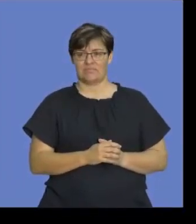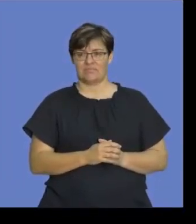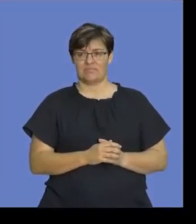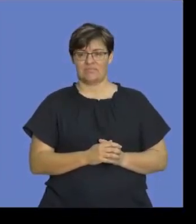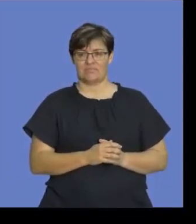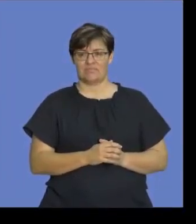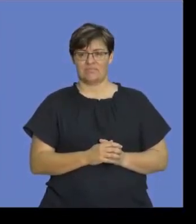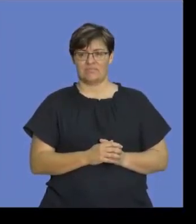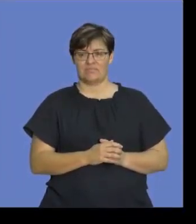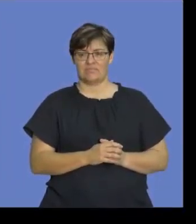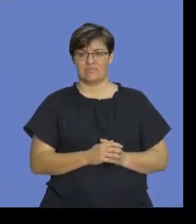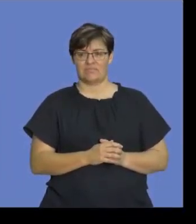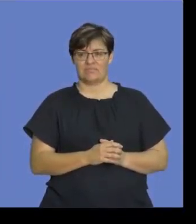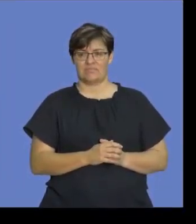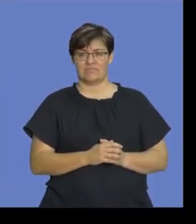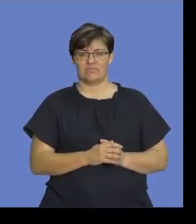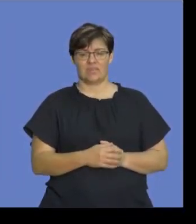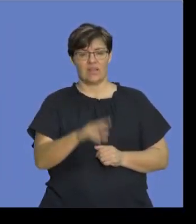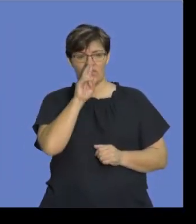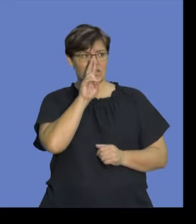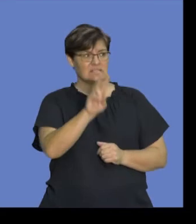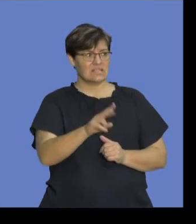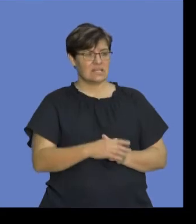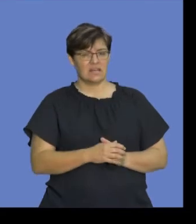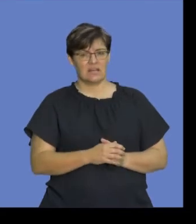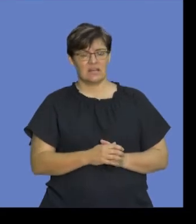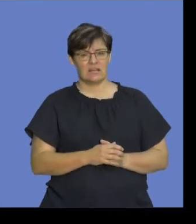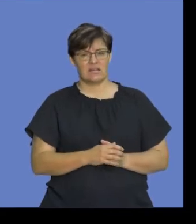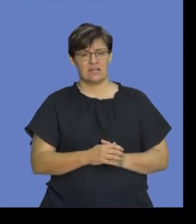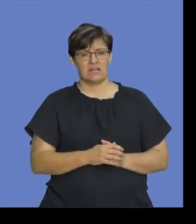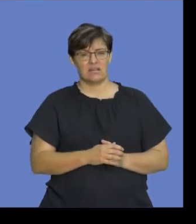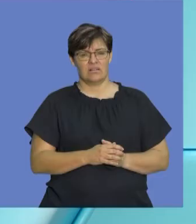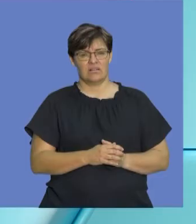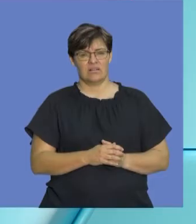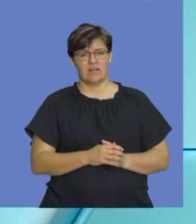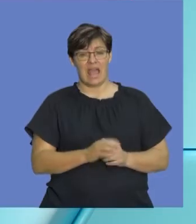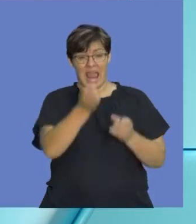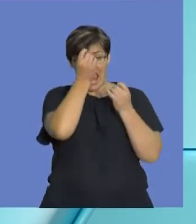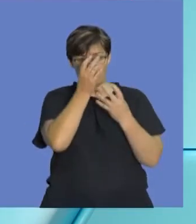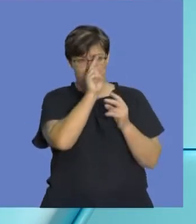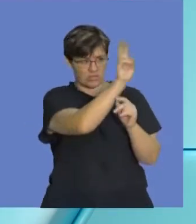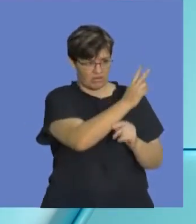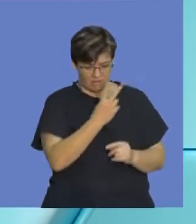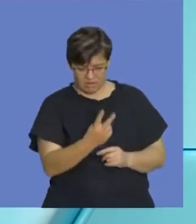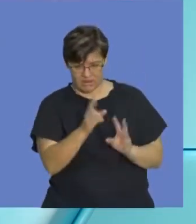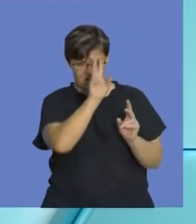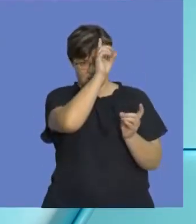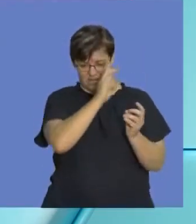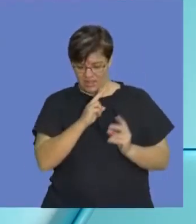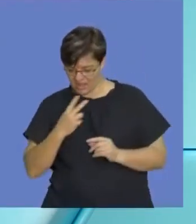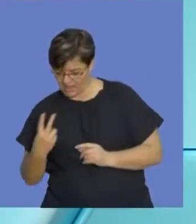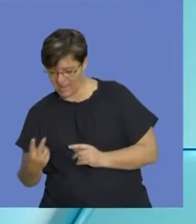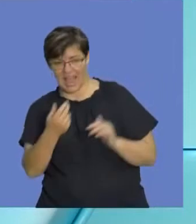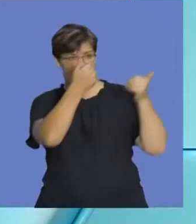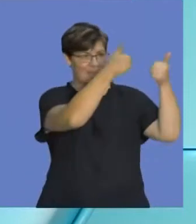Okay, so now you've seen what the flow of information is from one account